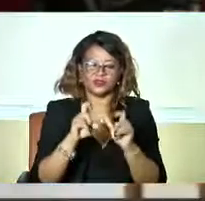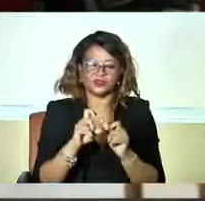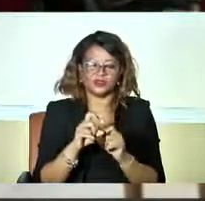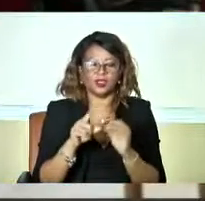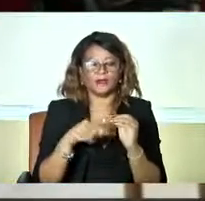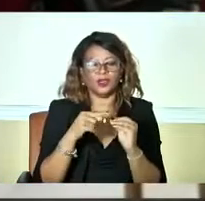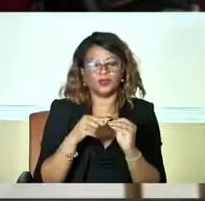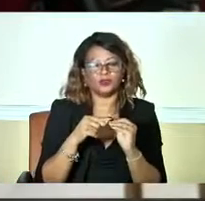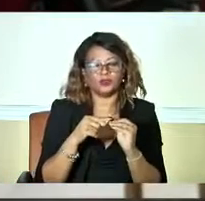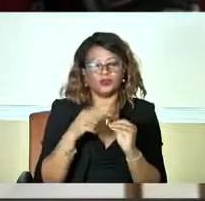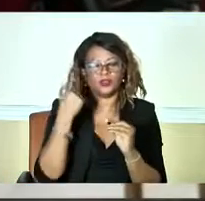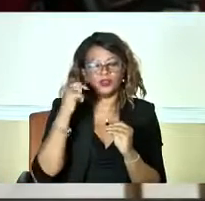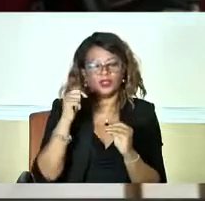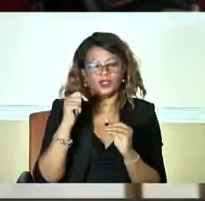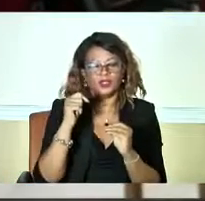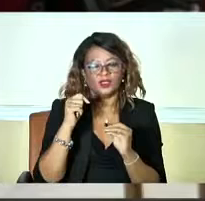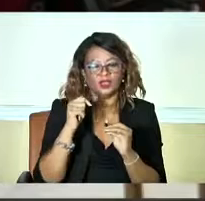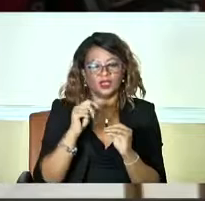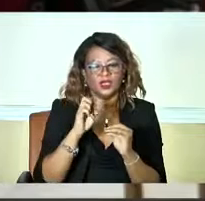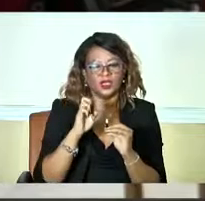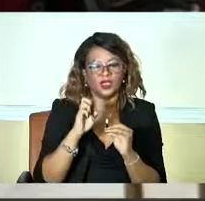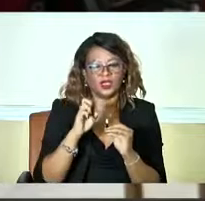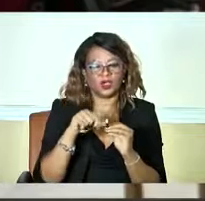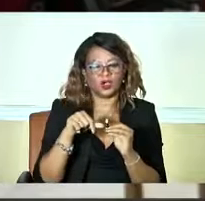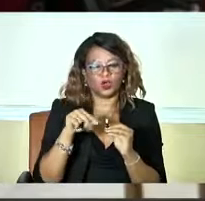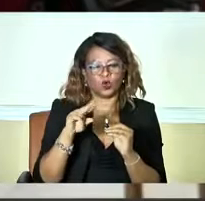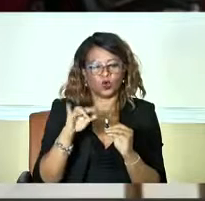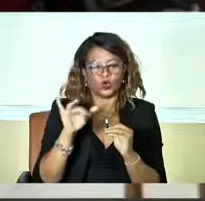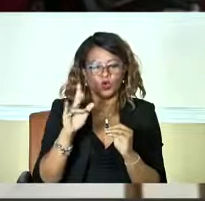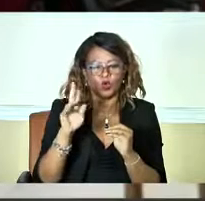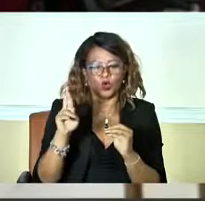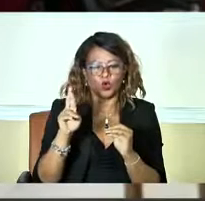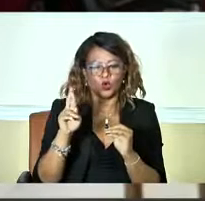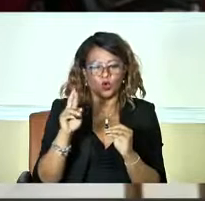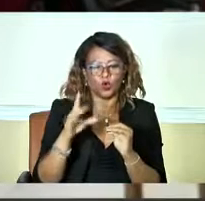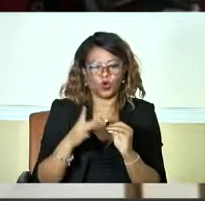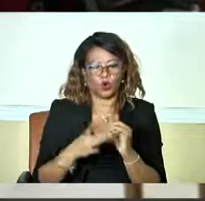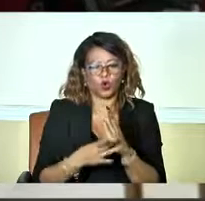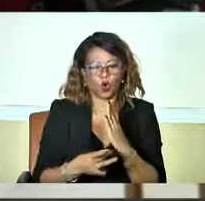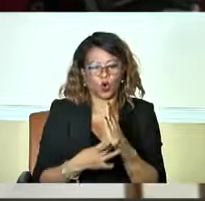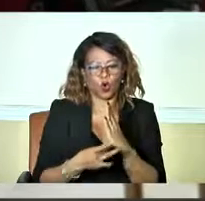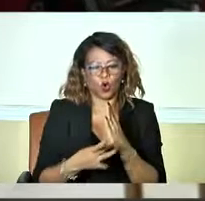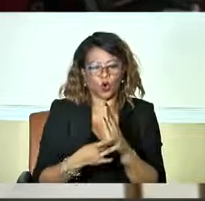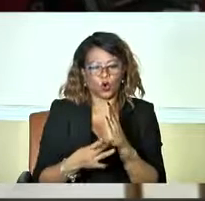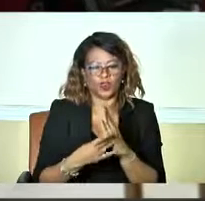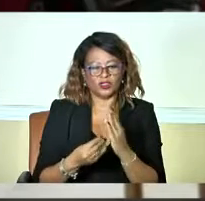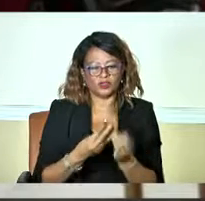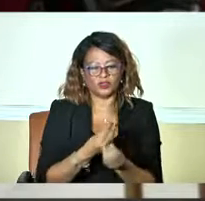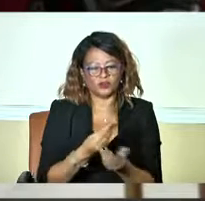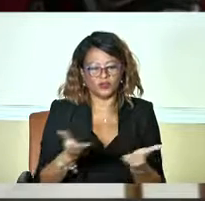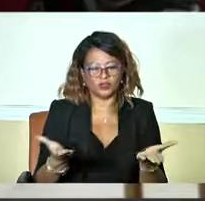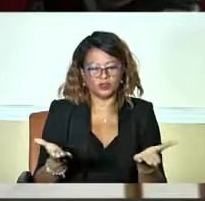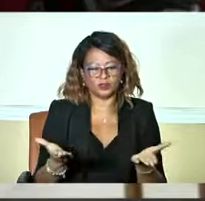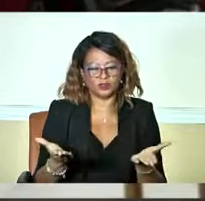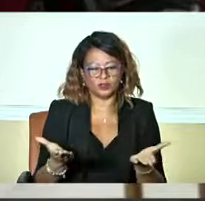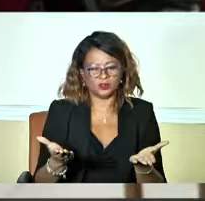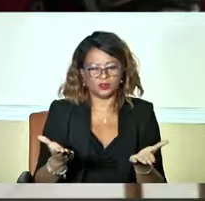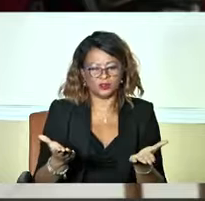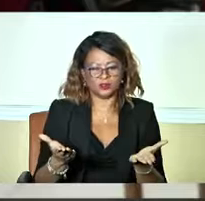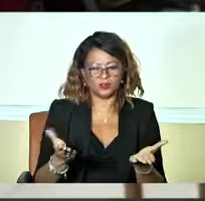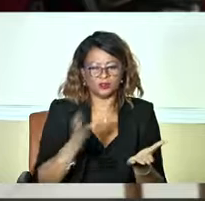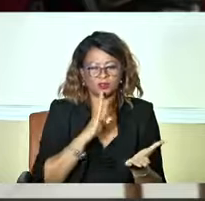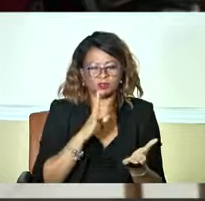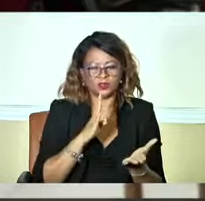be about the Ecuador oil spill. That oil spill, I spoke to some